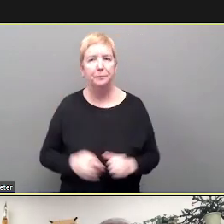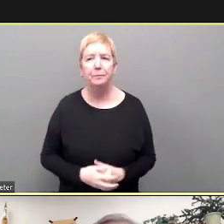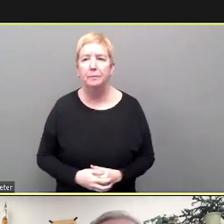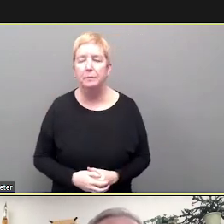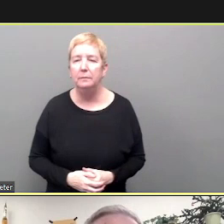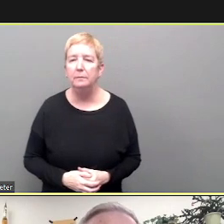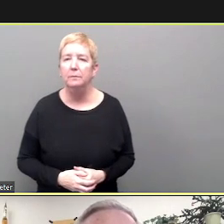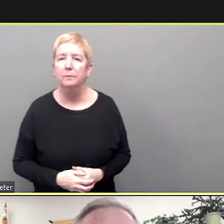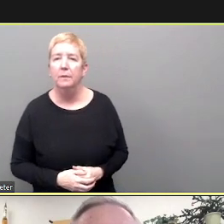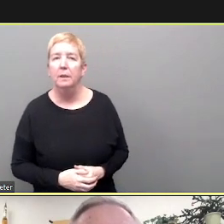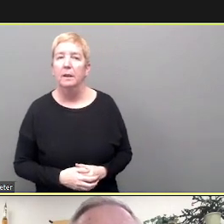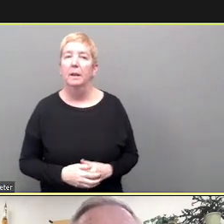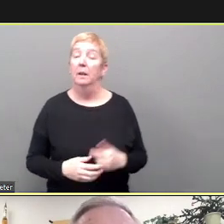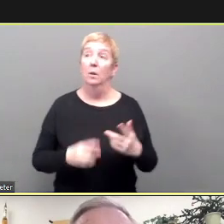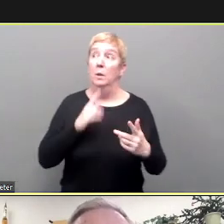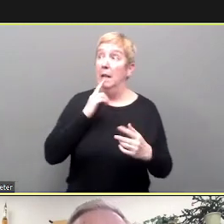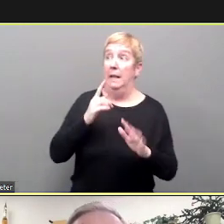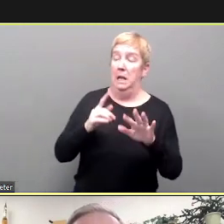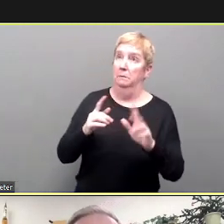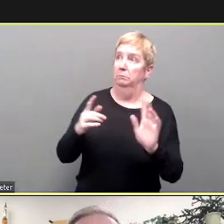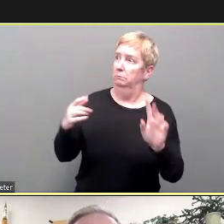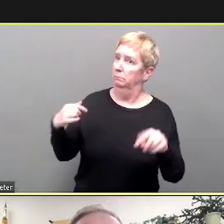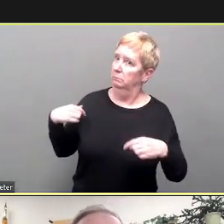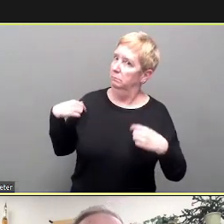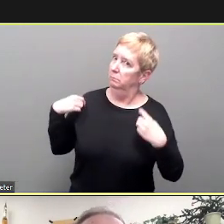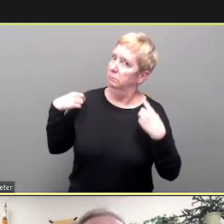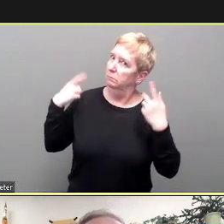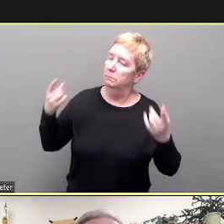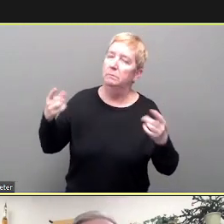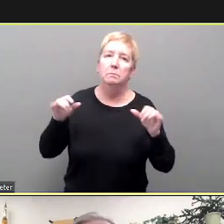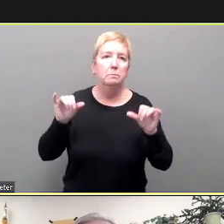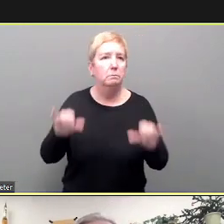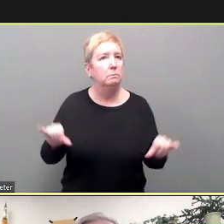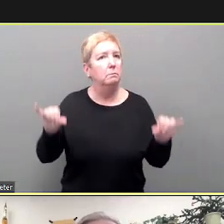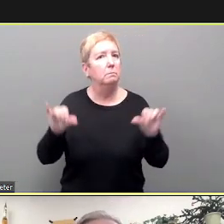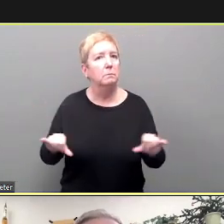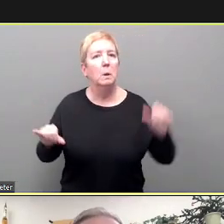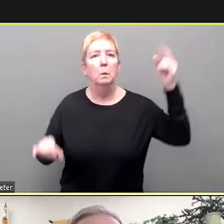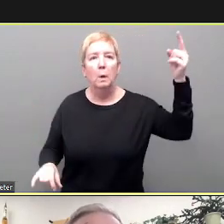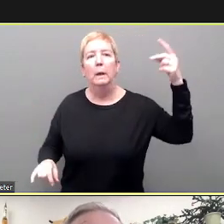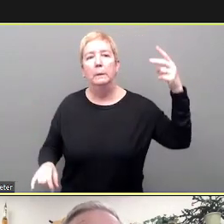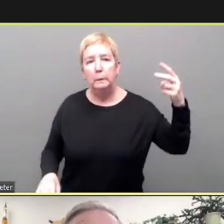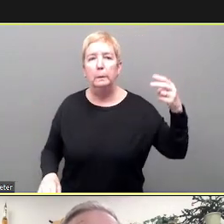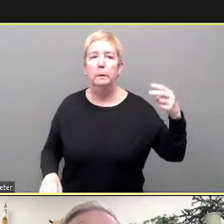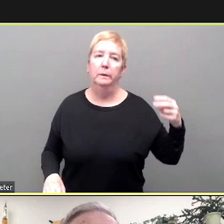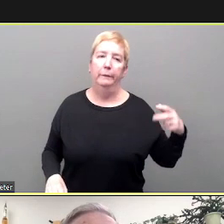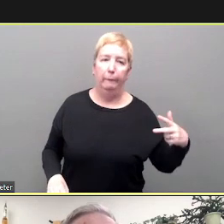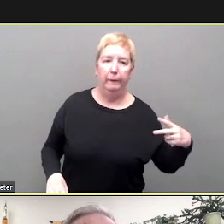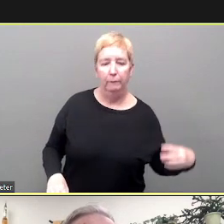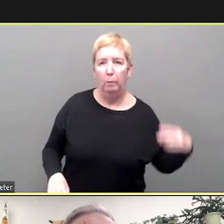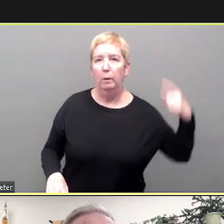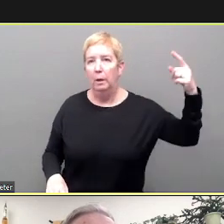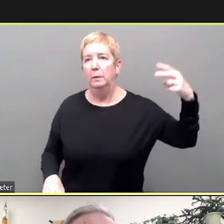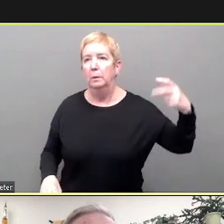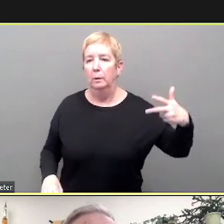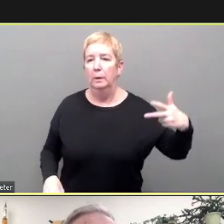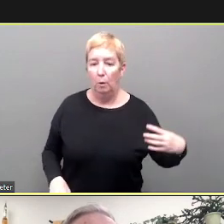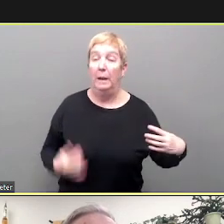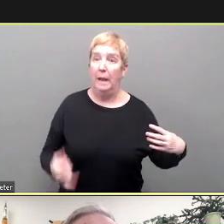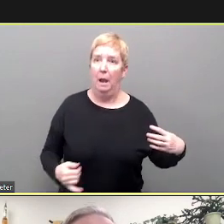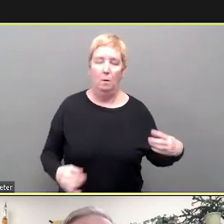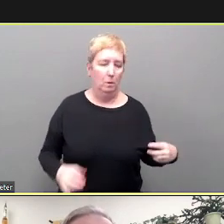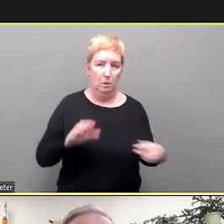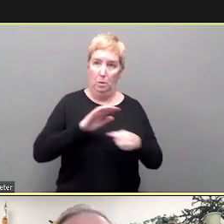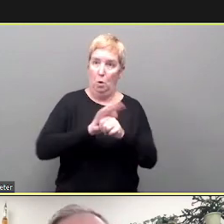a shuffling in the order of this, and particularly with such a strong number of cases at number 3.